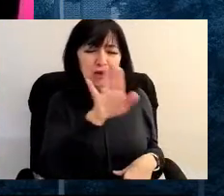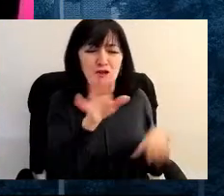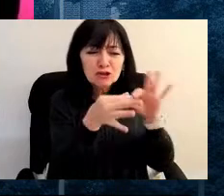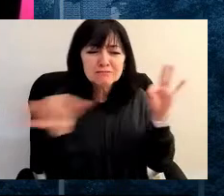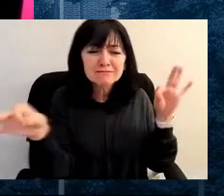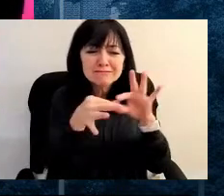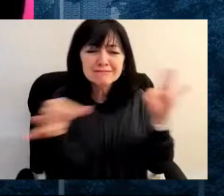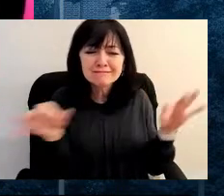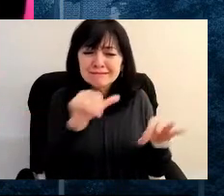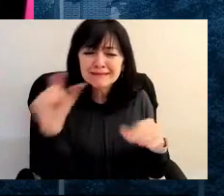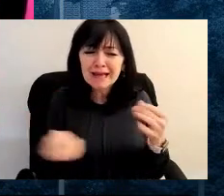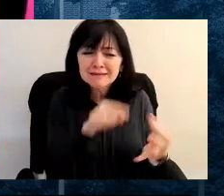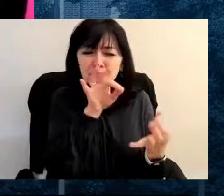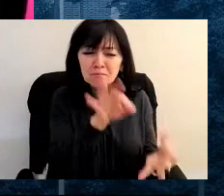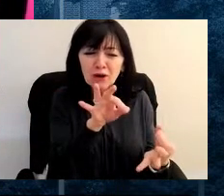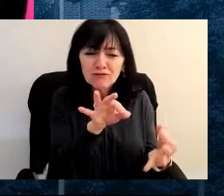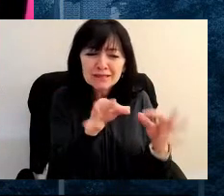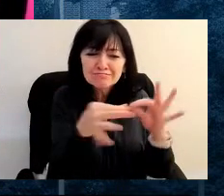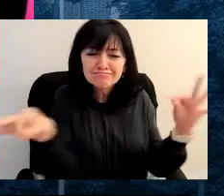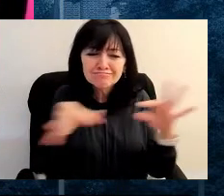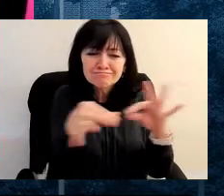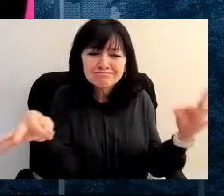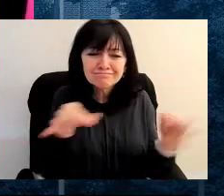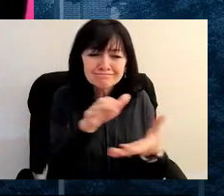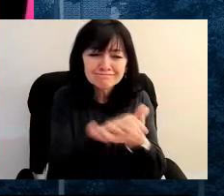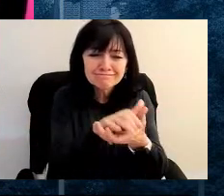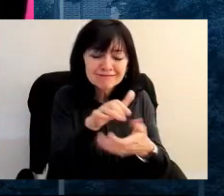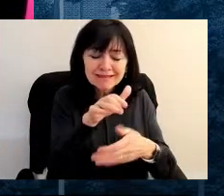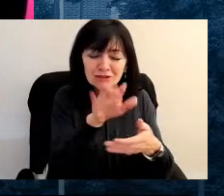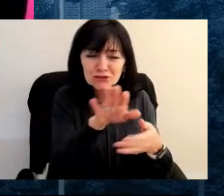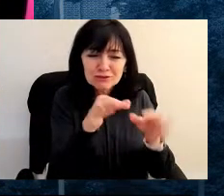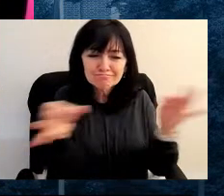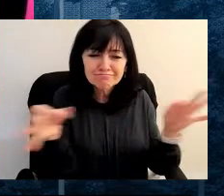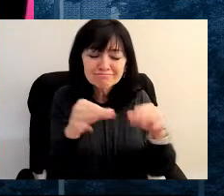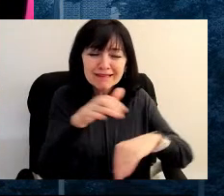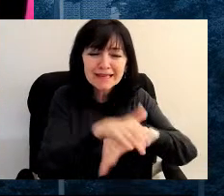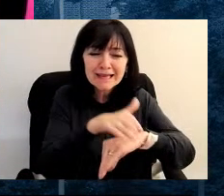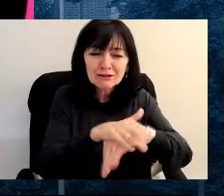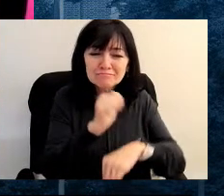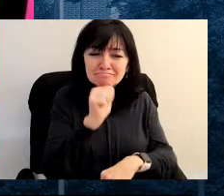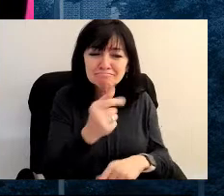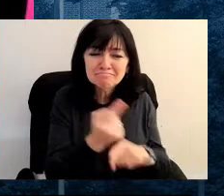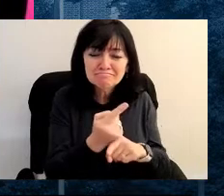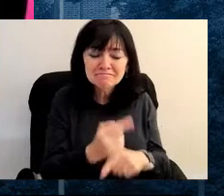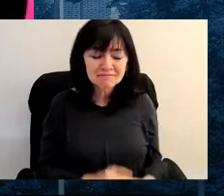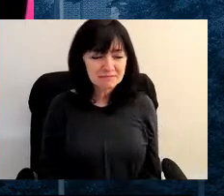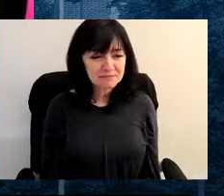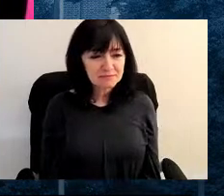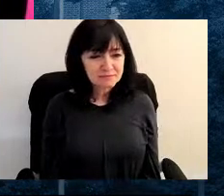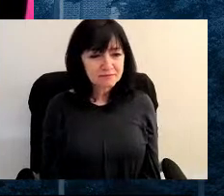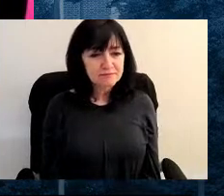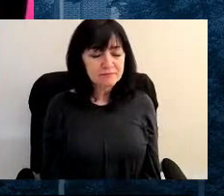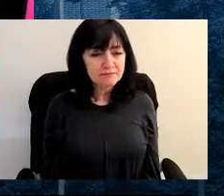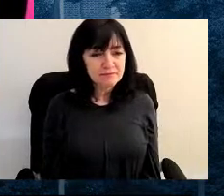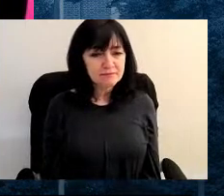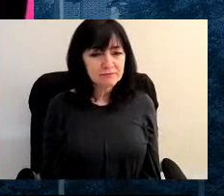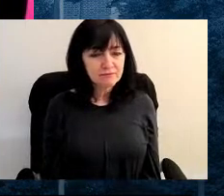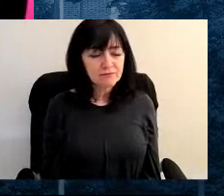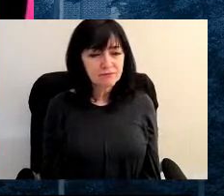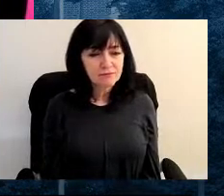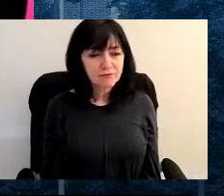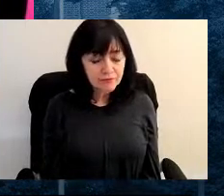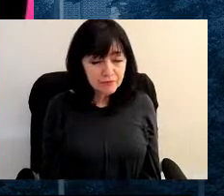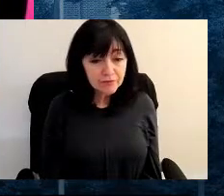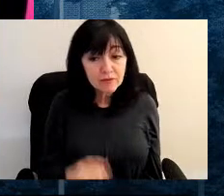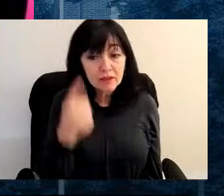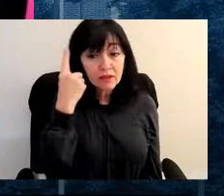And so here in Delaware, we established, along with the DSEA's encouragement, the Public Education